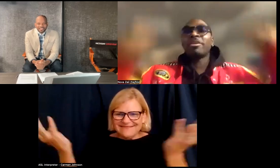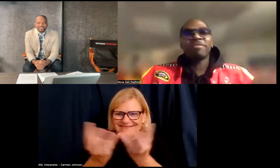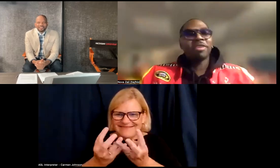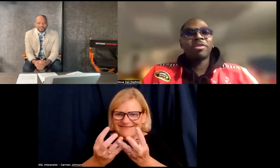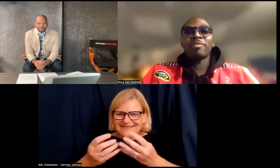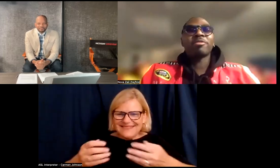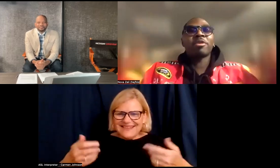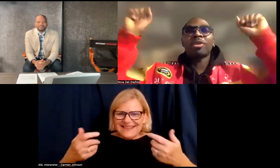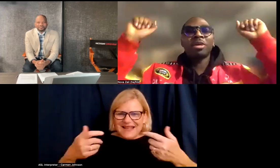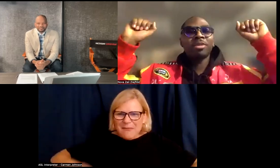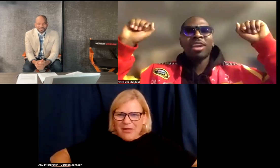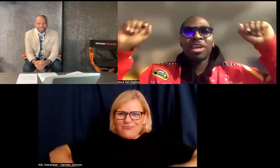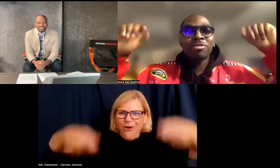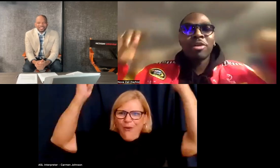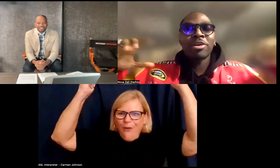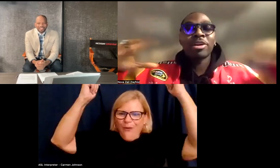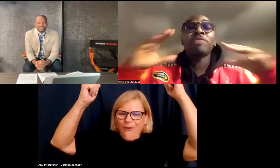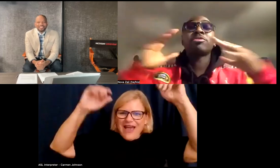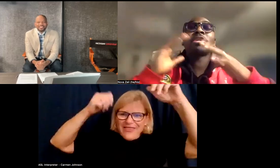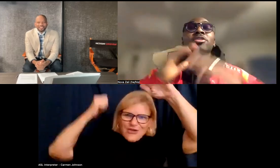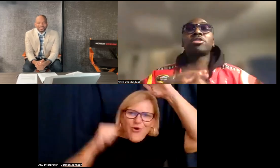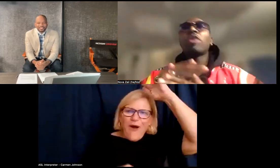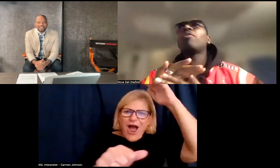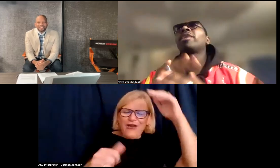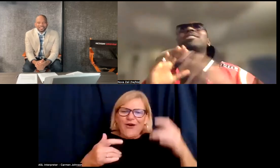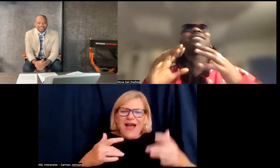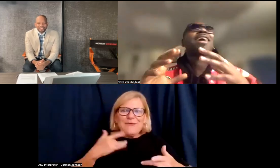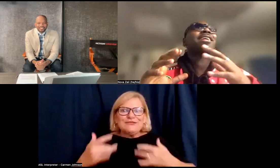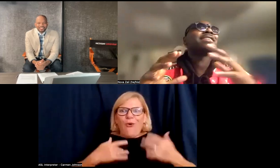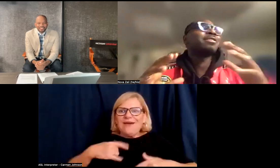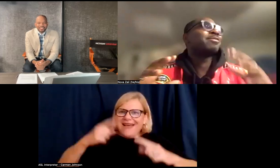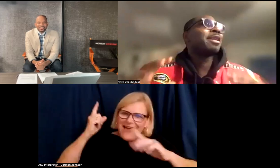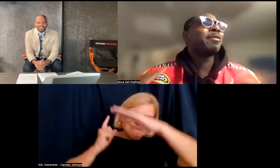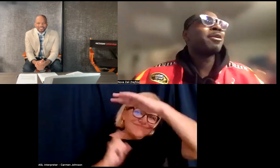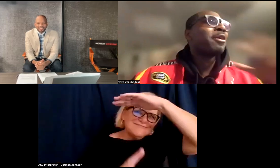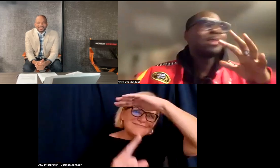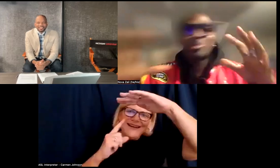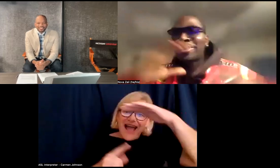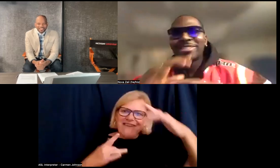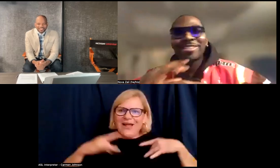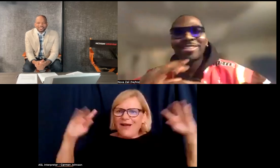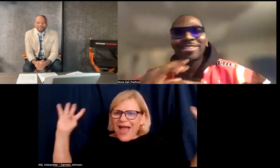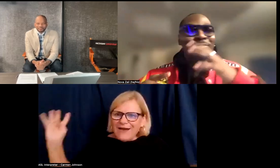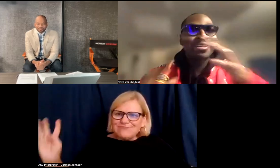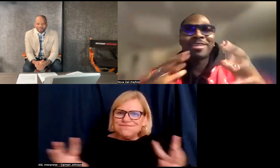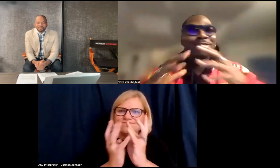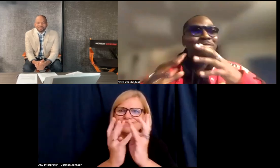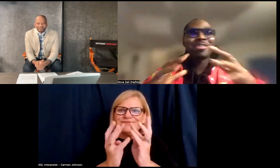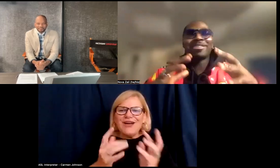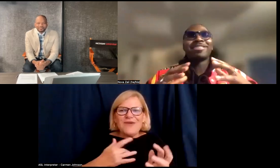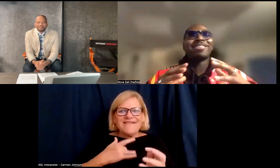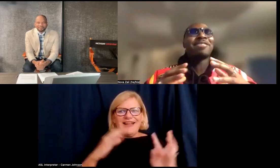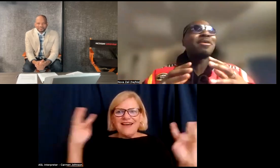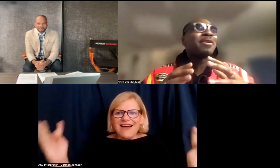be in a big field, everybody would throw it up, and you go under. And I used to be so excited because I just felt like we were all experiencing like this really